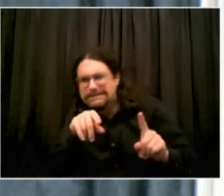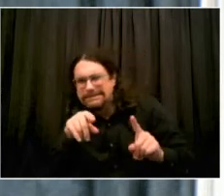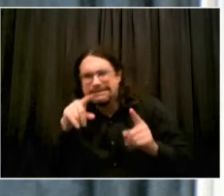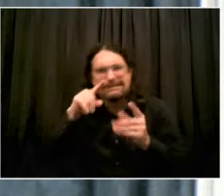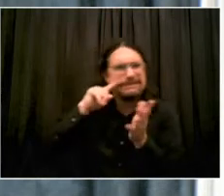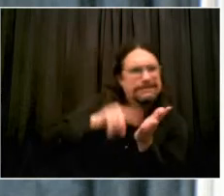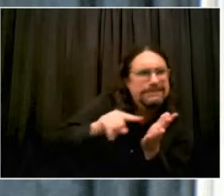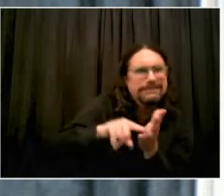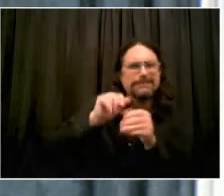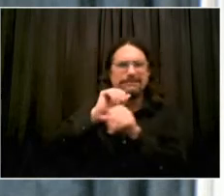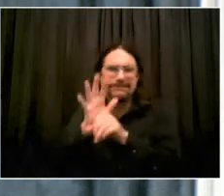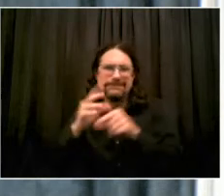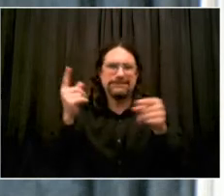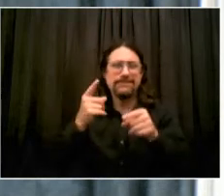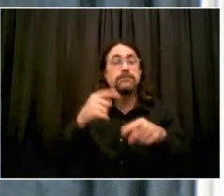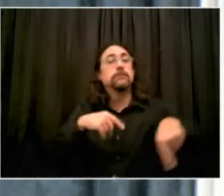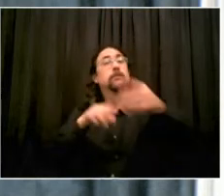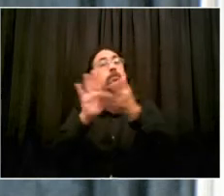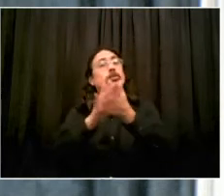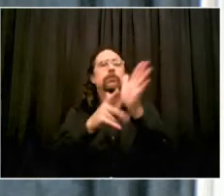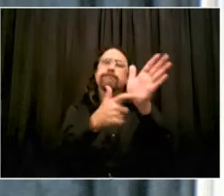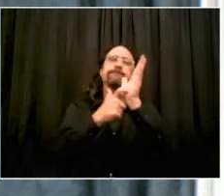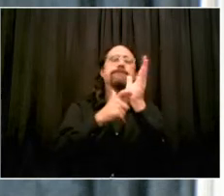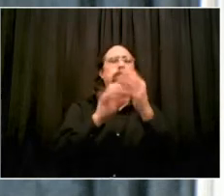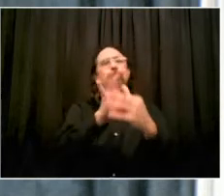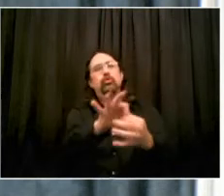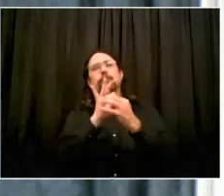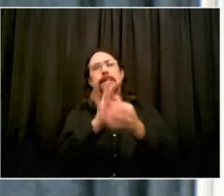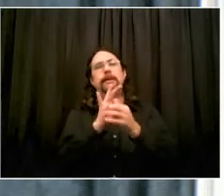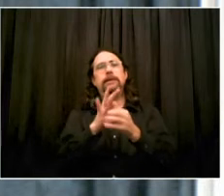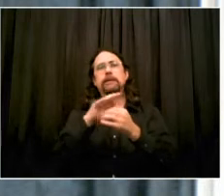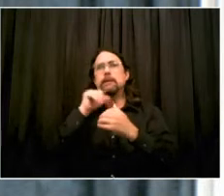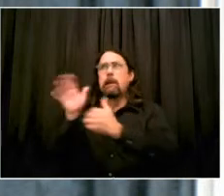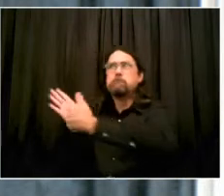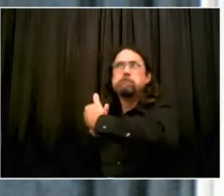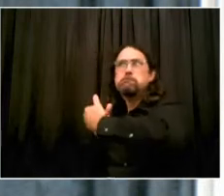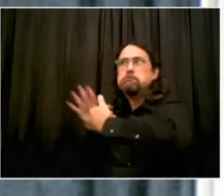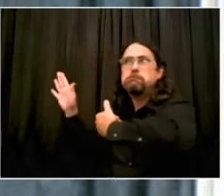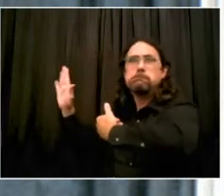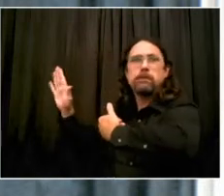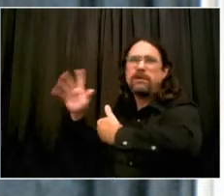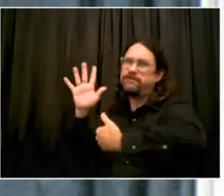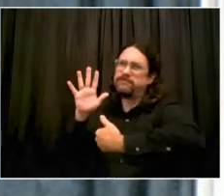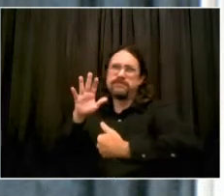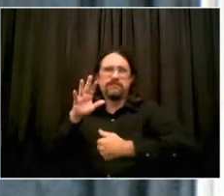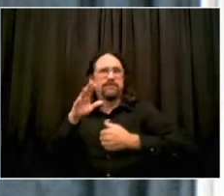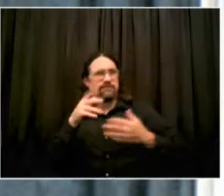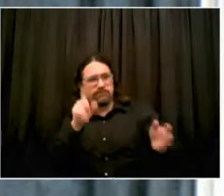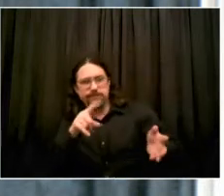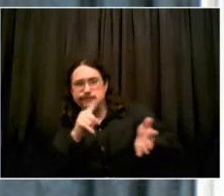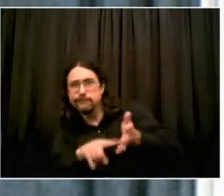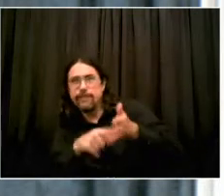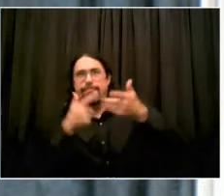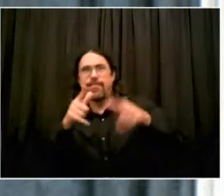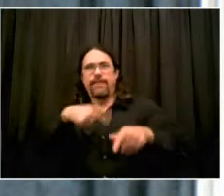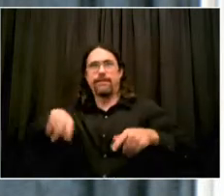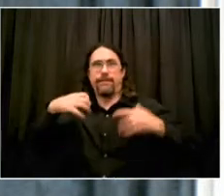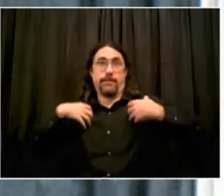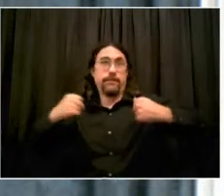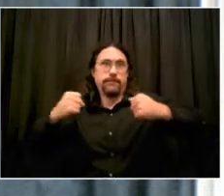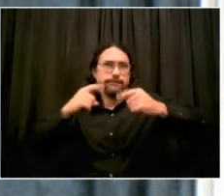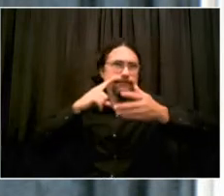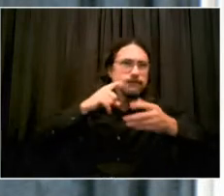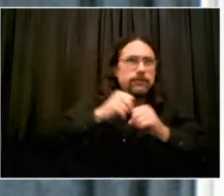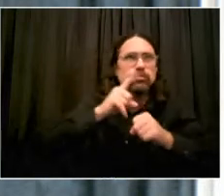follow the protocols established by the department for opening and closing of classrooms and schools if a student or staff